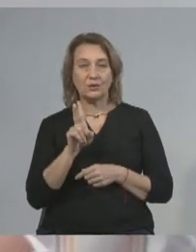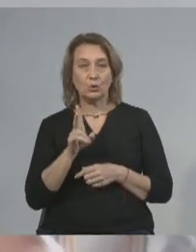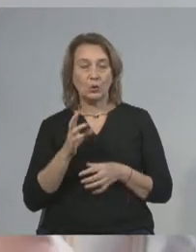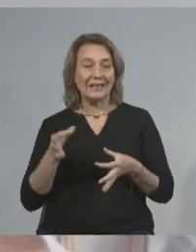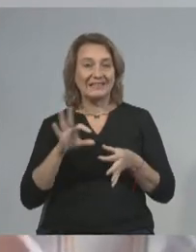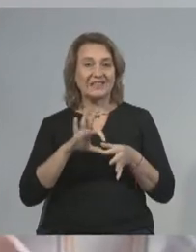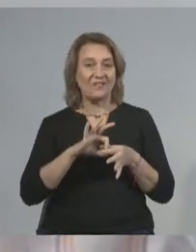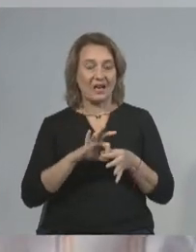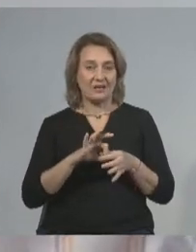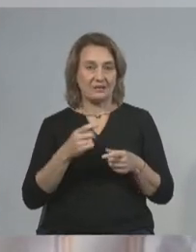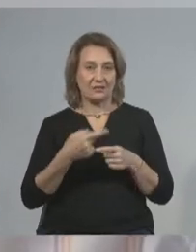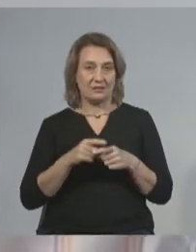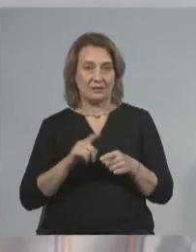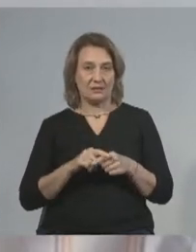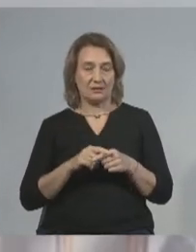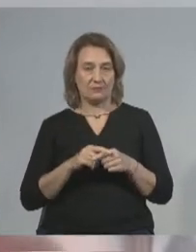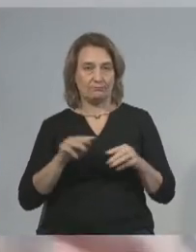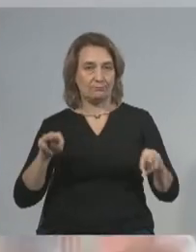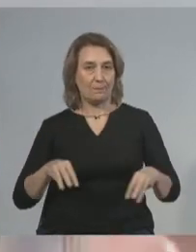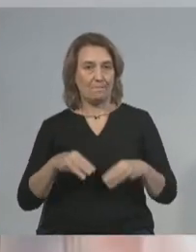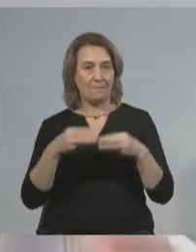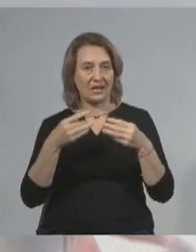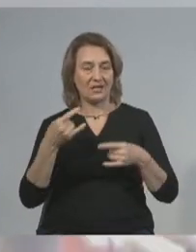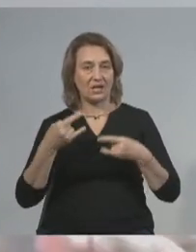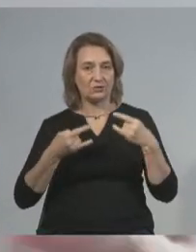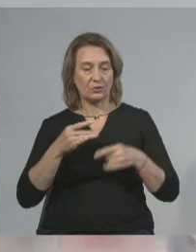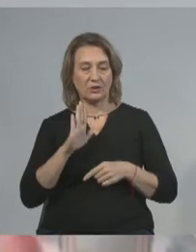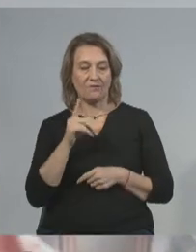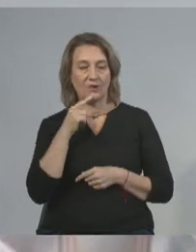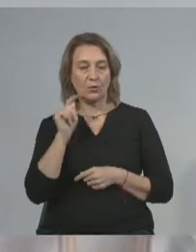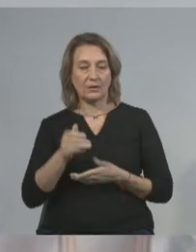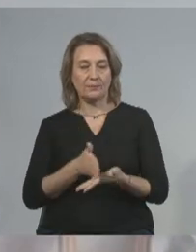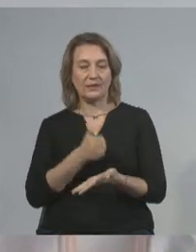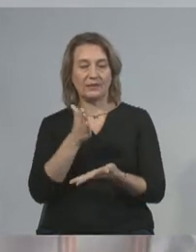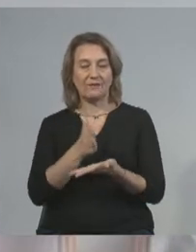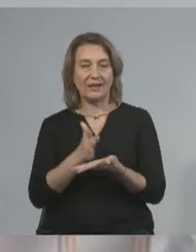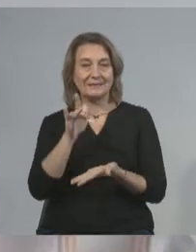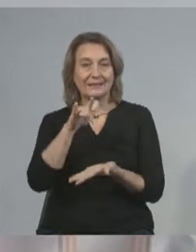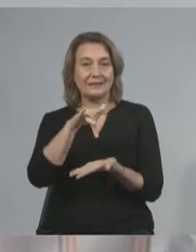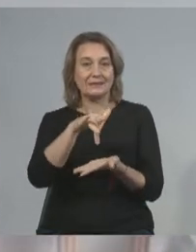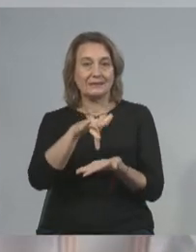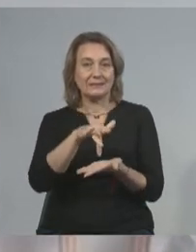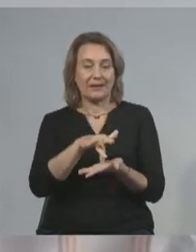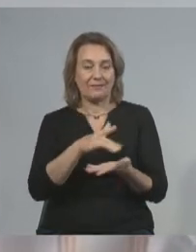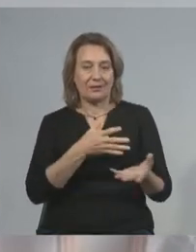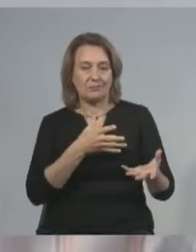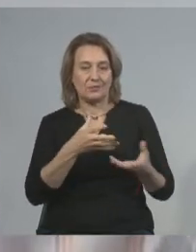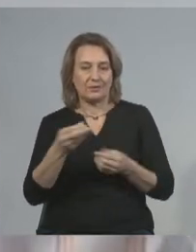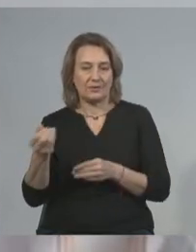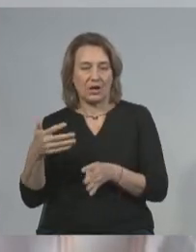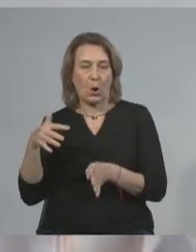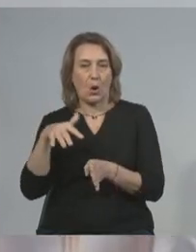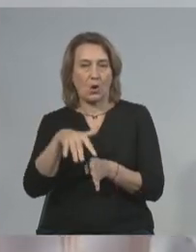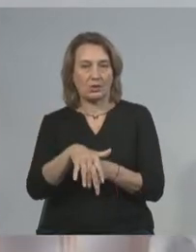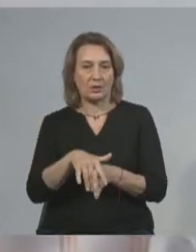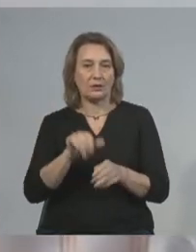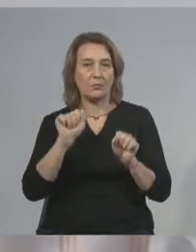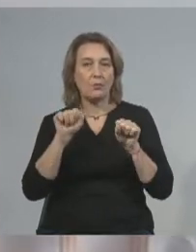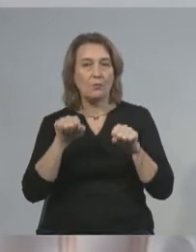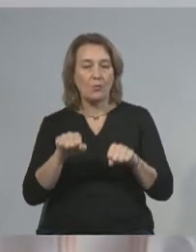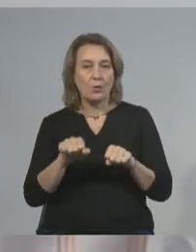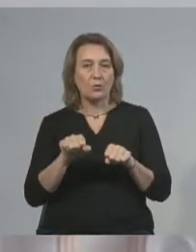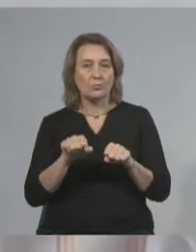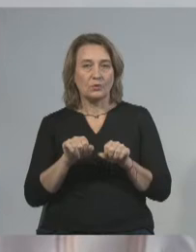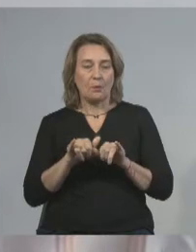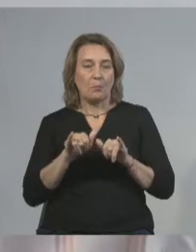so journalists and those who are connected with media industry in ukraine and they can be both the targets of manipulation and attacks and they